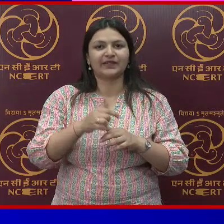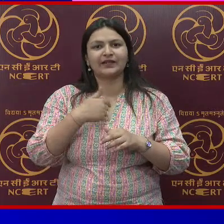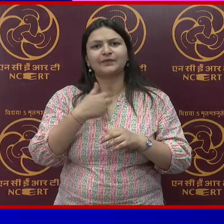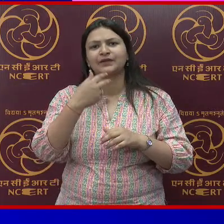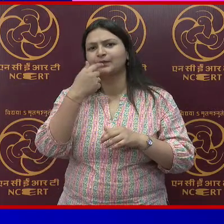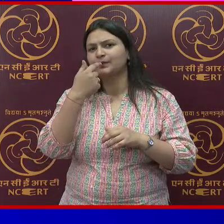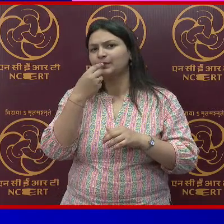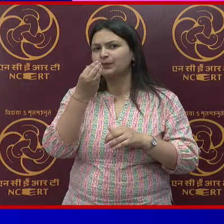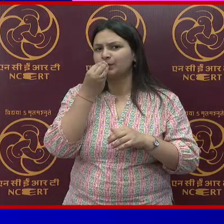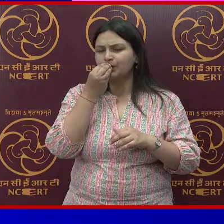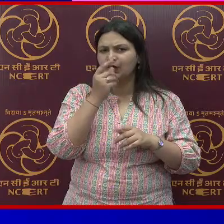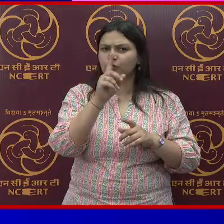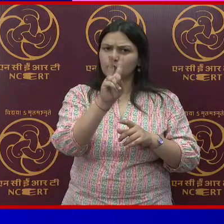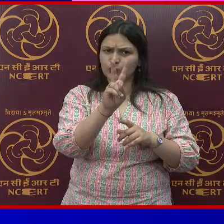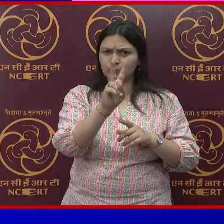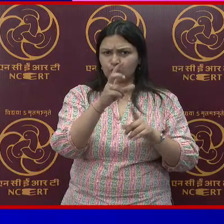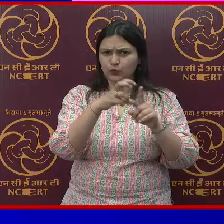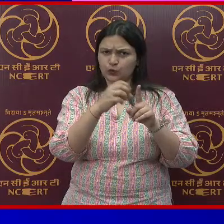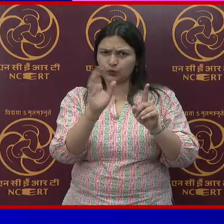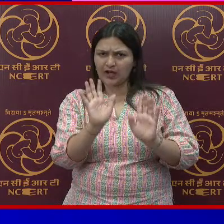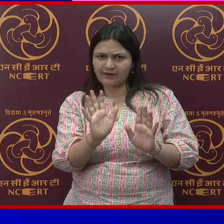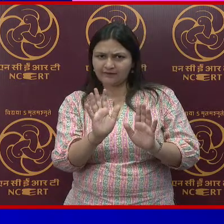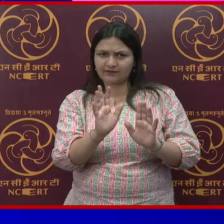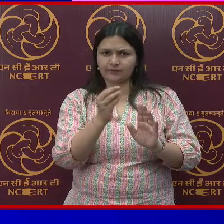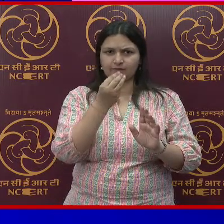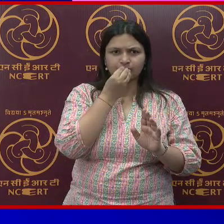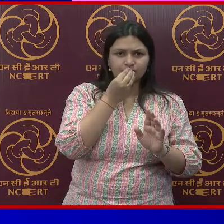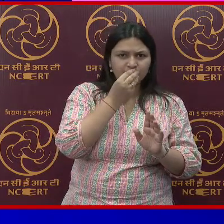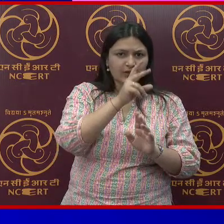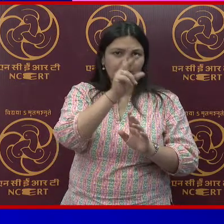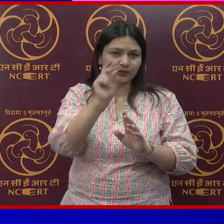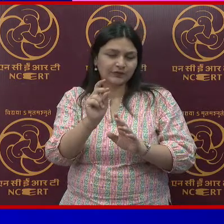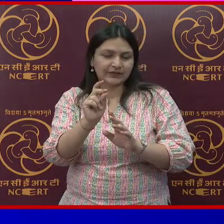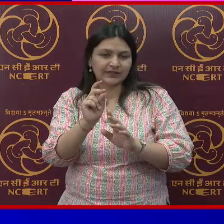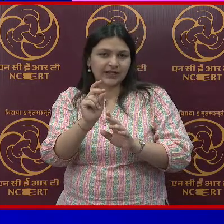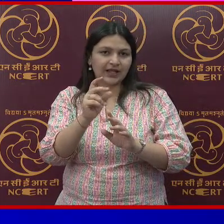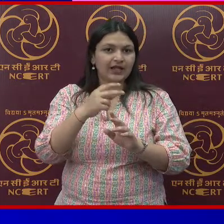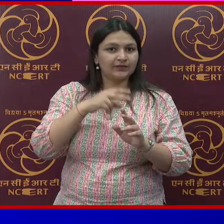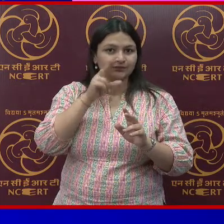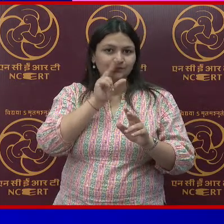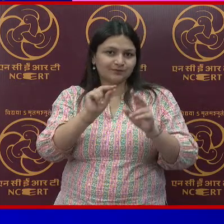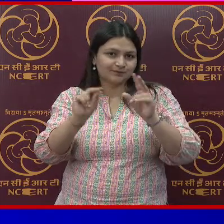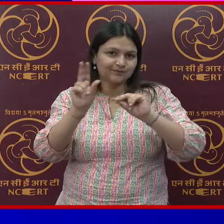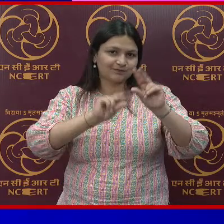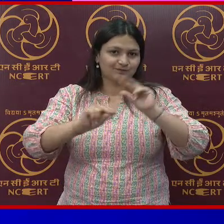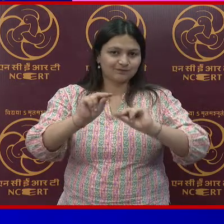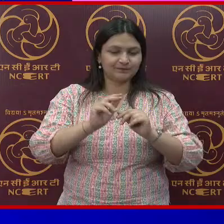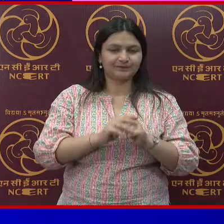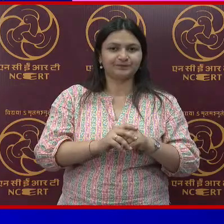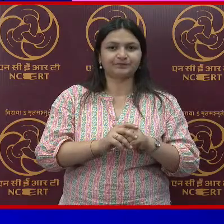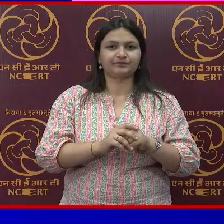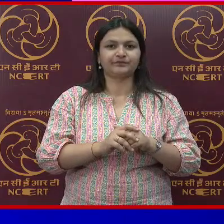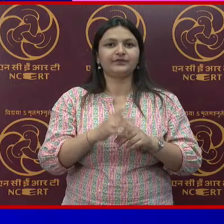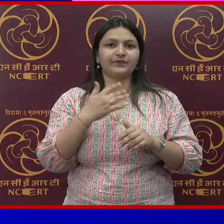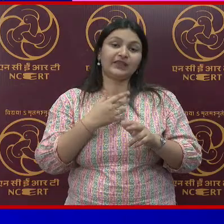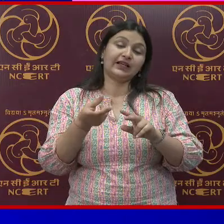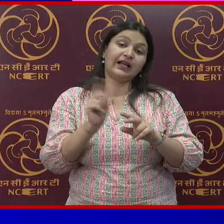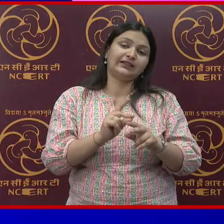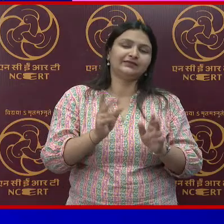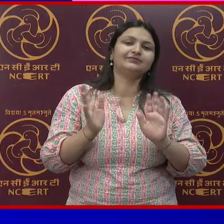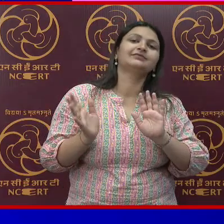from our mouth is eat and talk. Okay. Okay, ma'am. So, hands to clap, legs to walk. You can repeat after